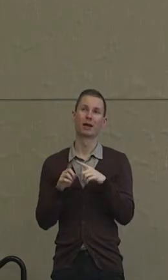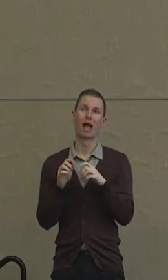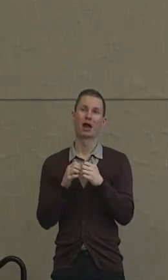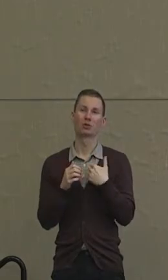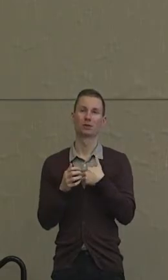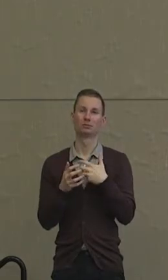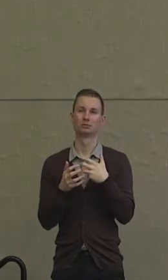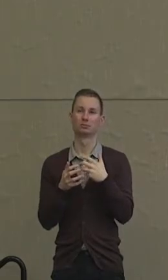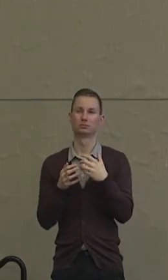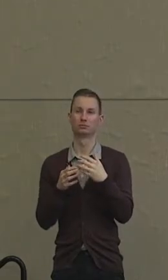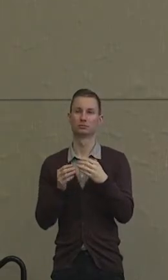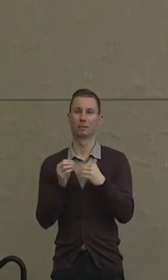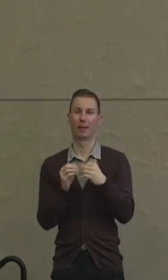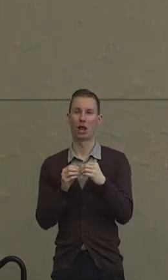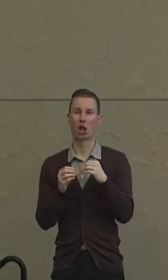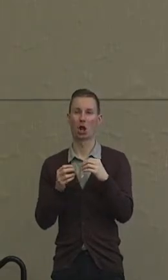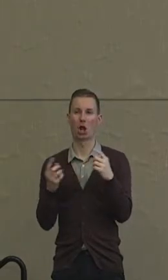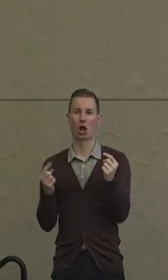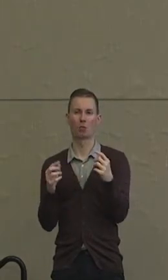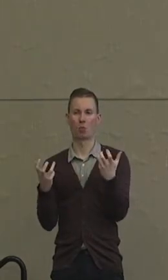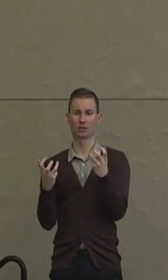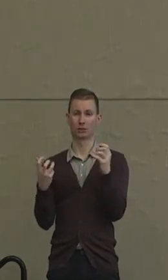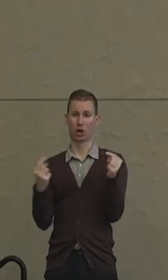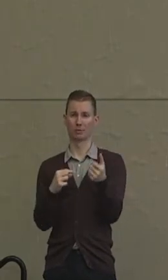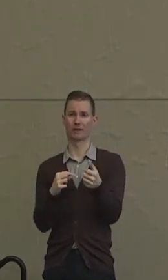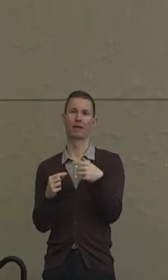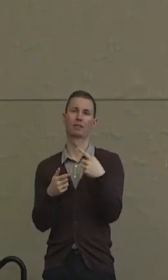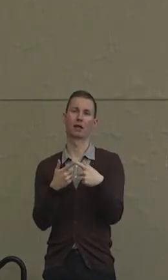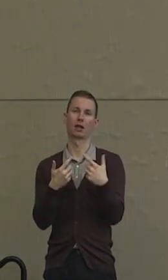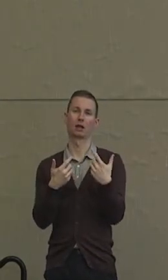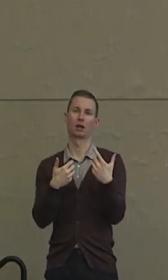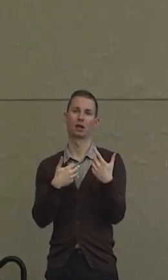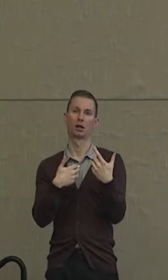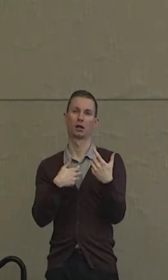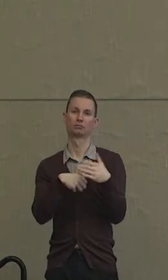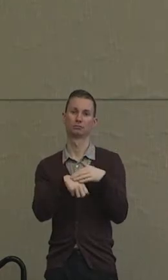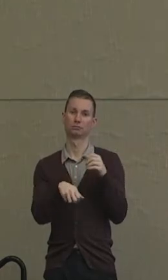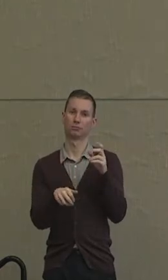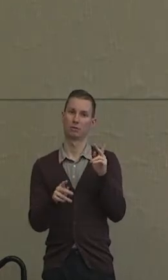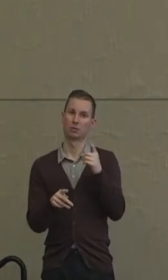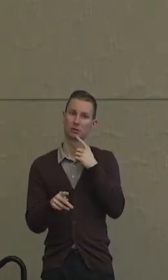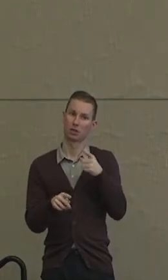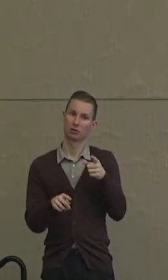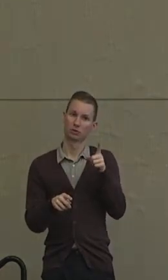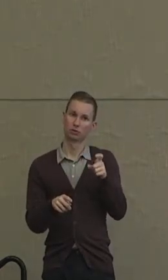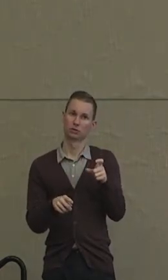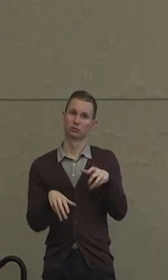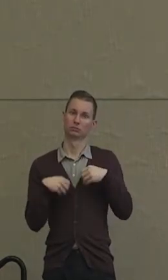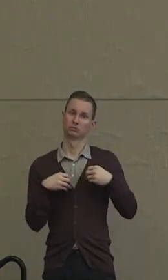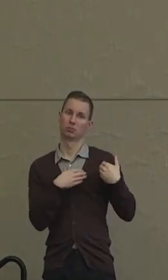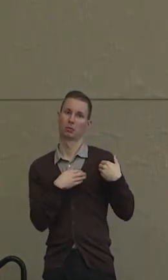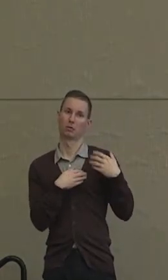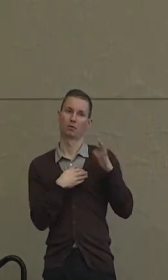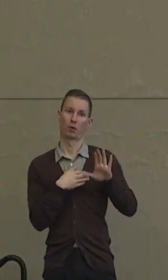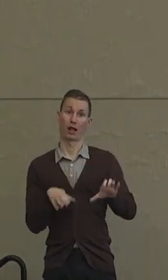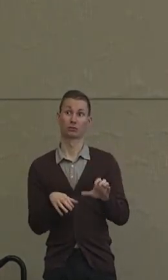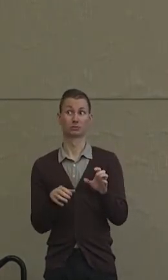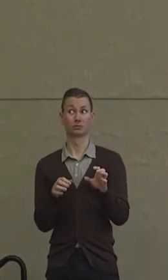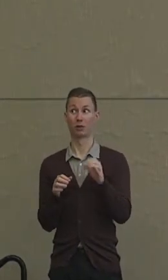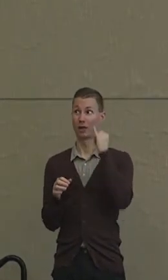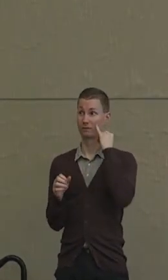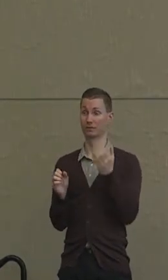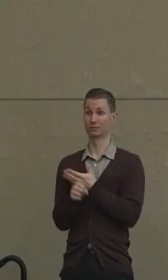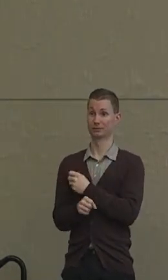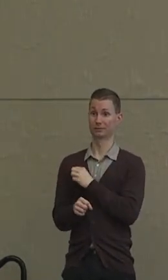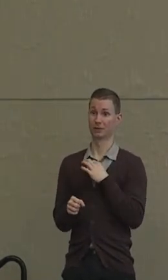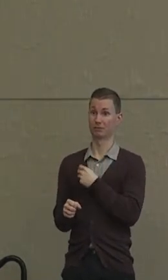the harm that is done, and calling people to account for what they did. So having a faculty member fired, sometimes that